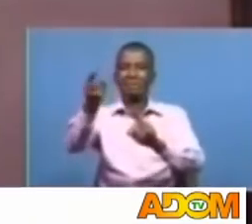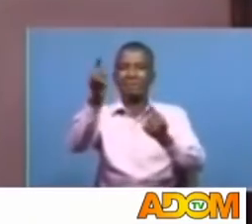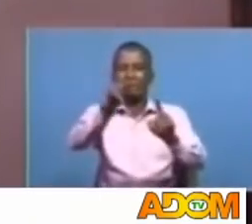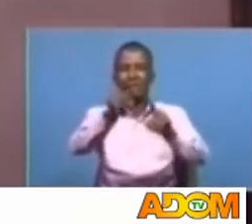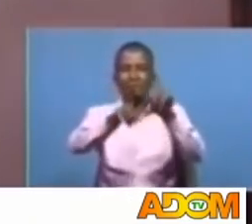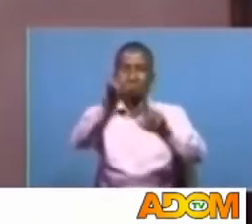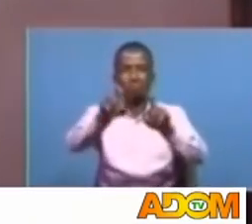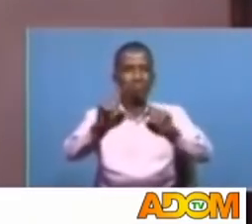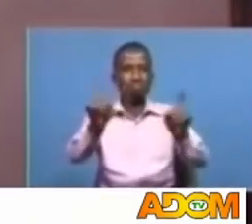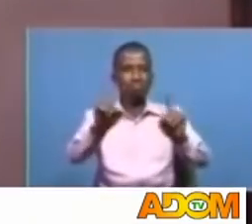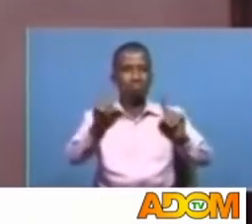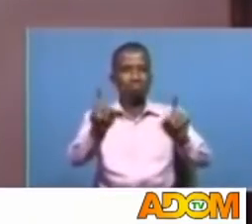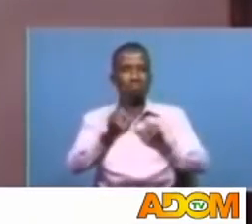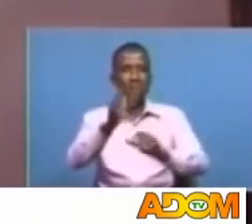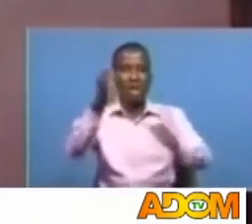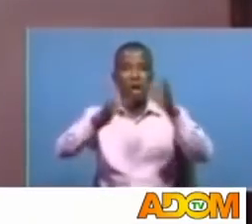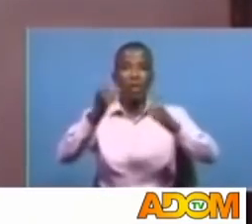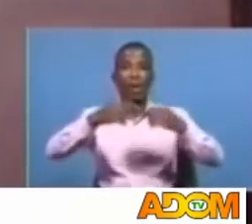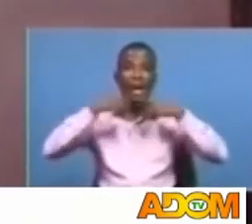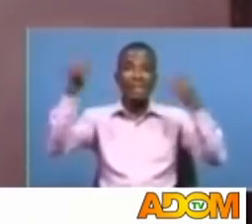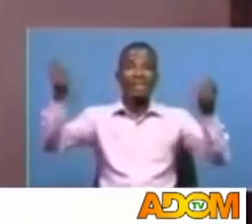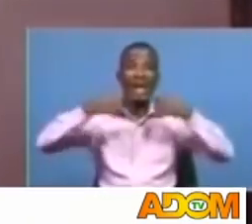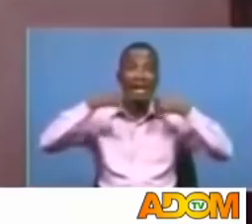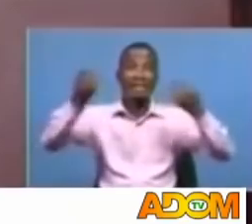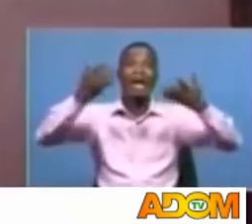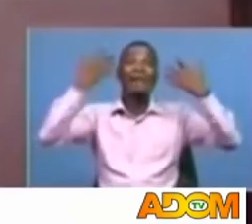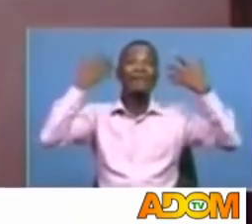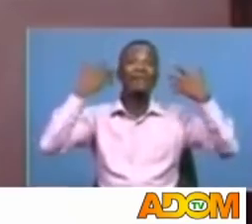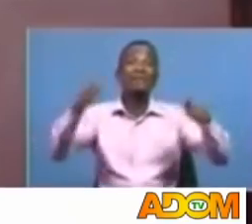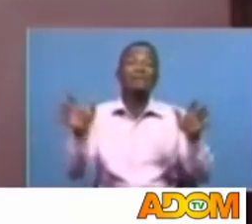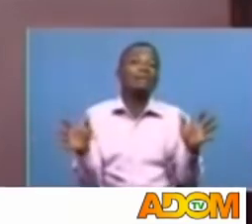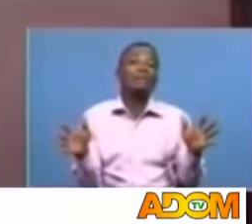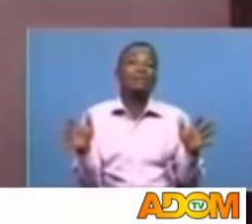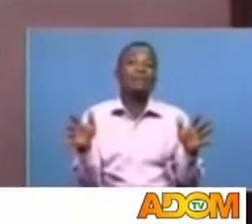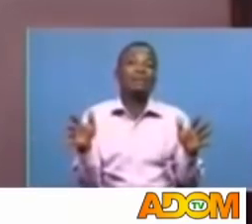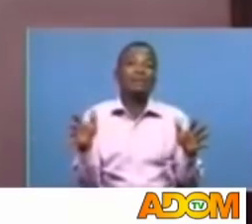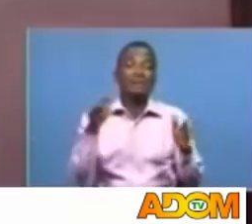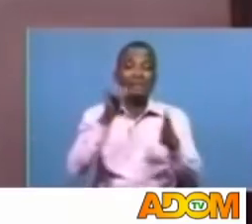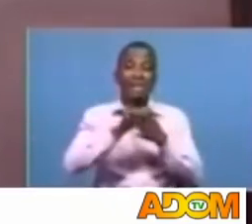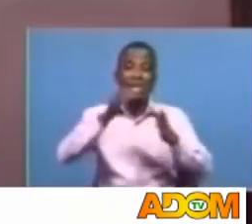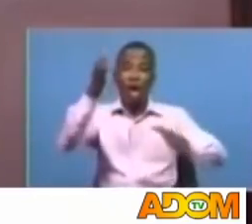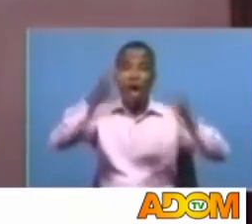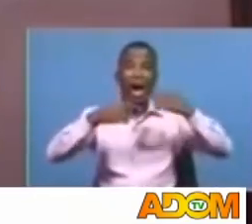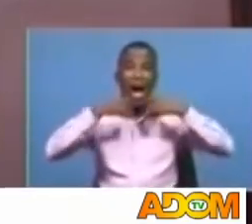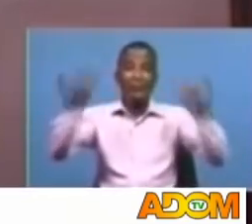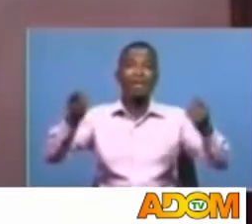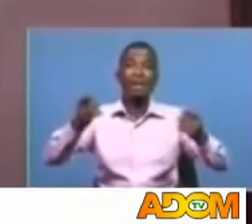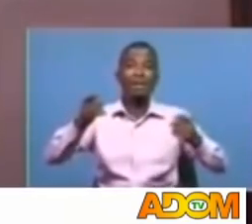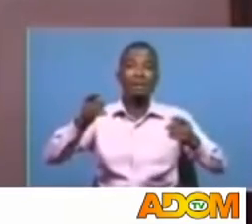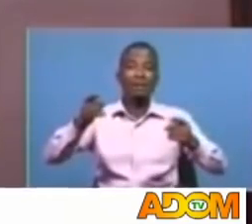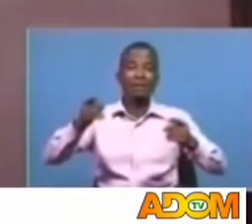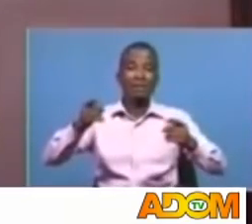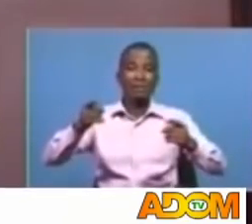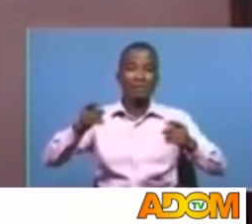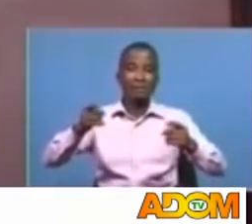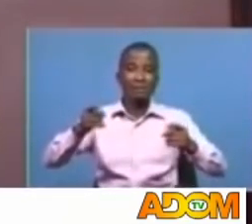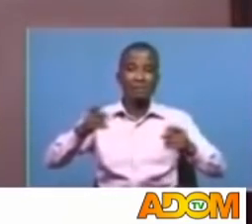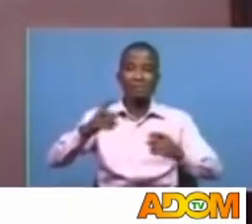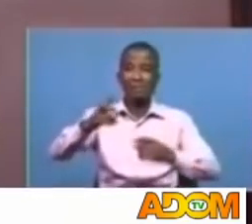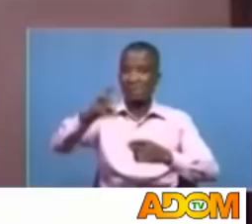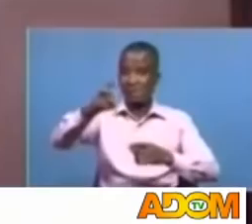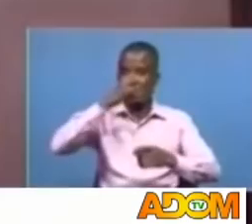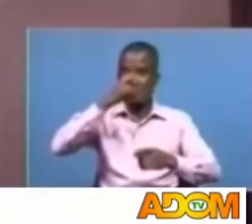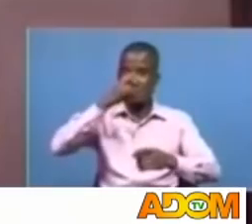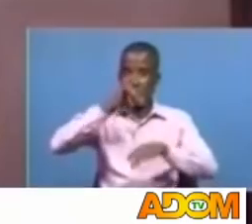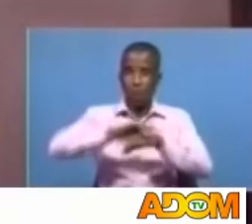be considered. The court has ruled on it, and that ruling binds all of us, including counsel for